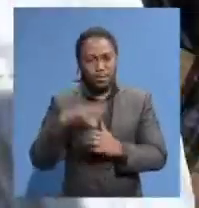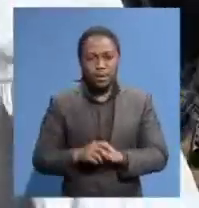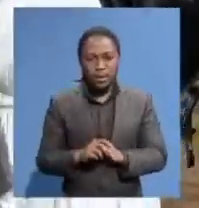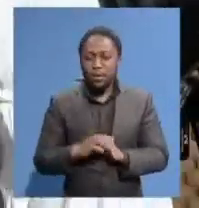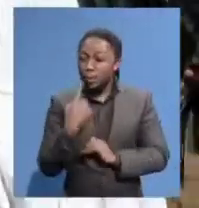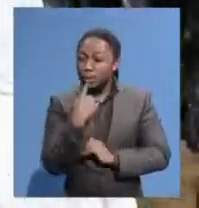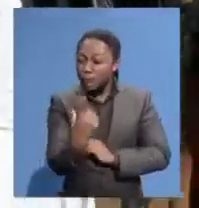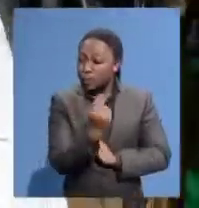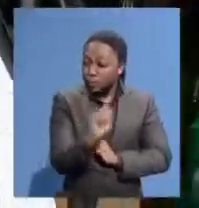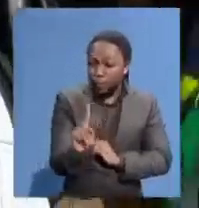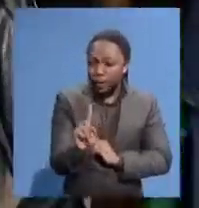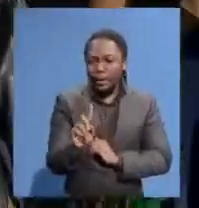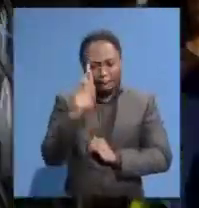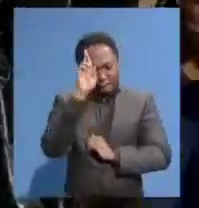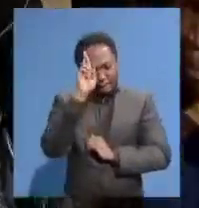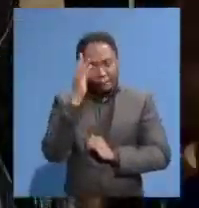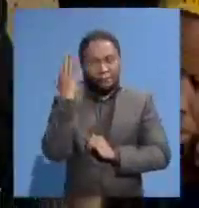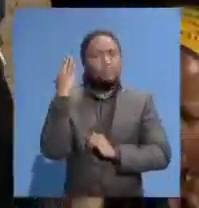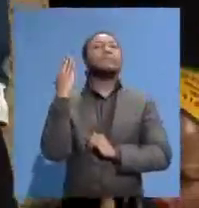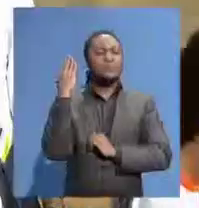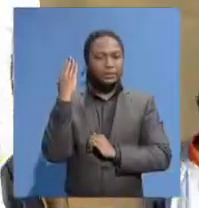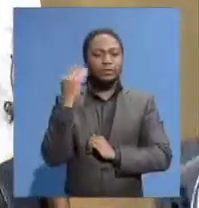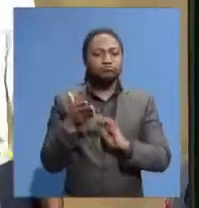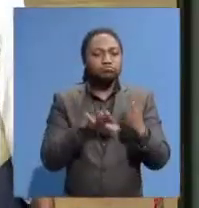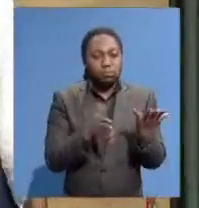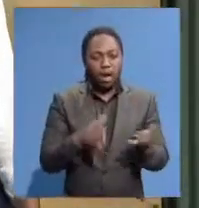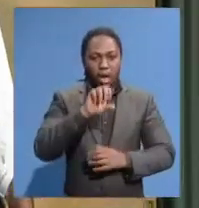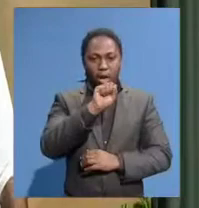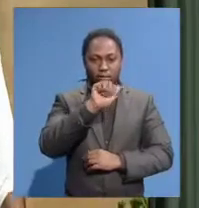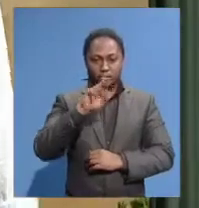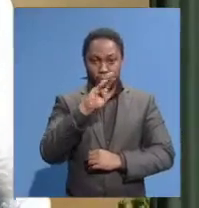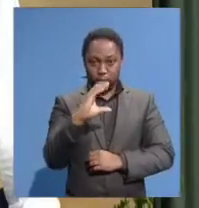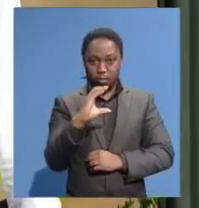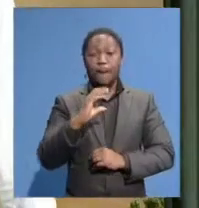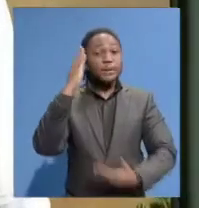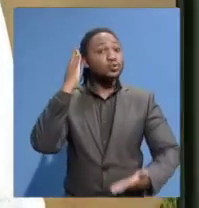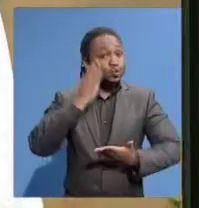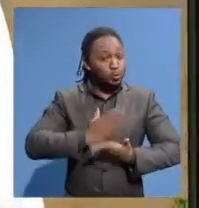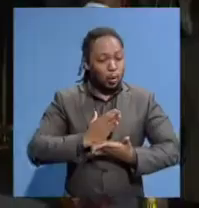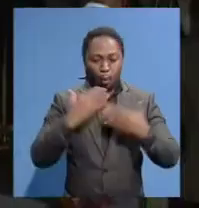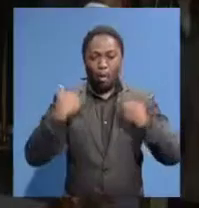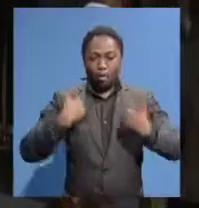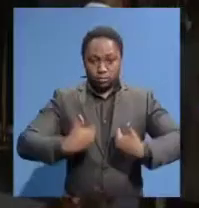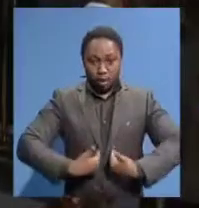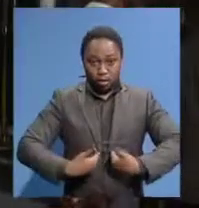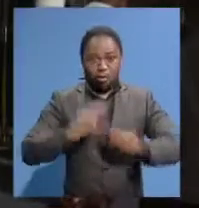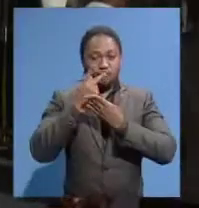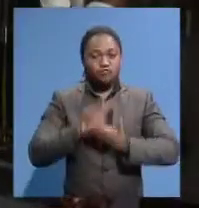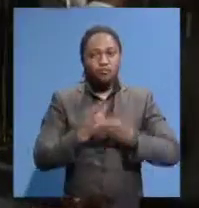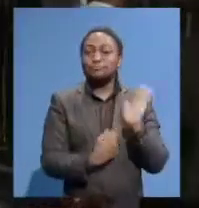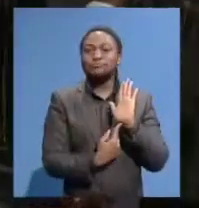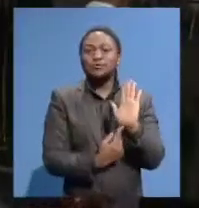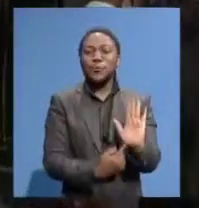take a moment and connect with the passing of Utata. We here at the SABC will broadcast the funeral of Tata Madiba